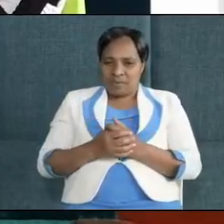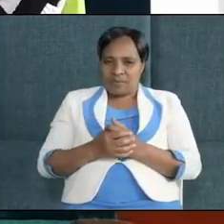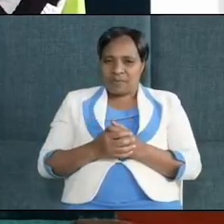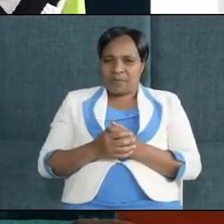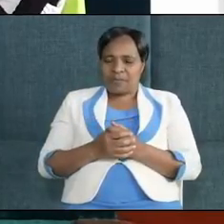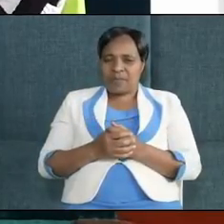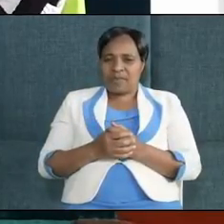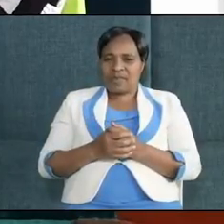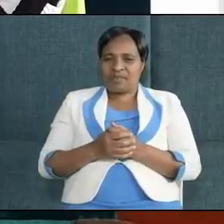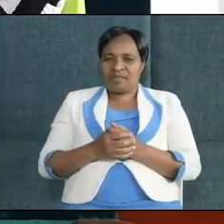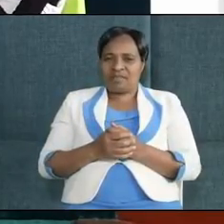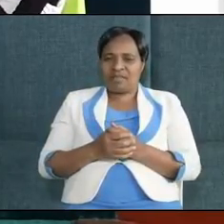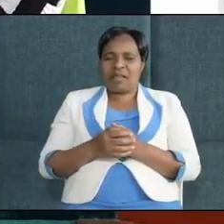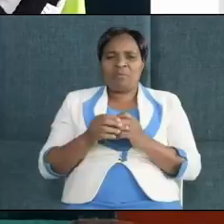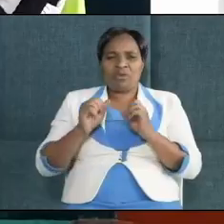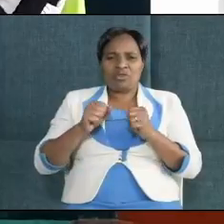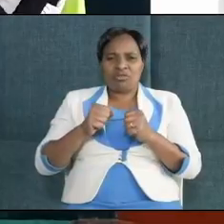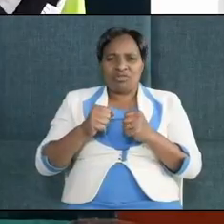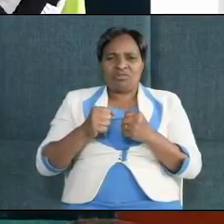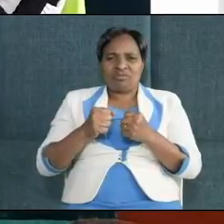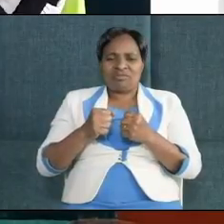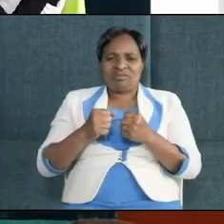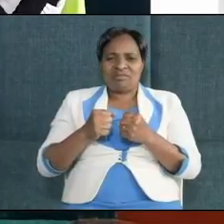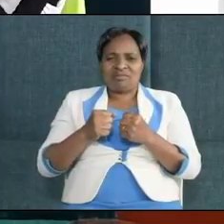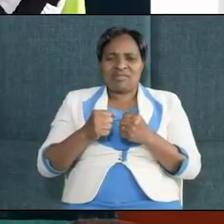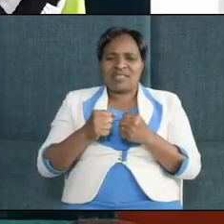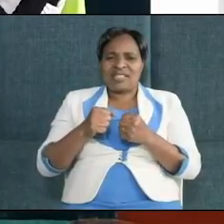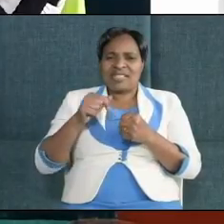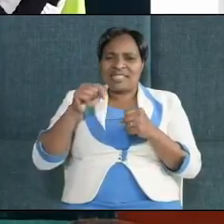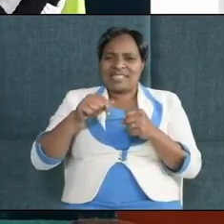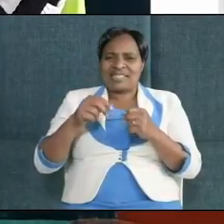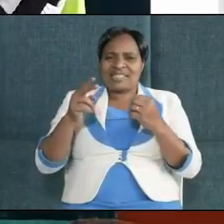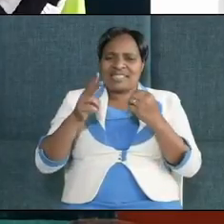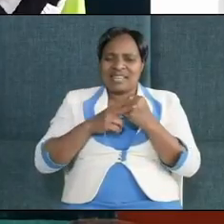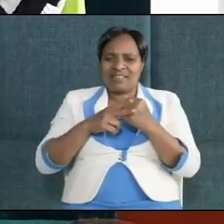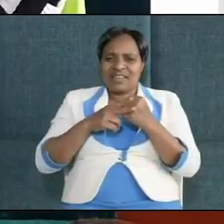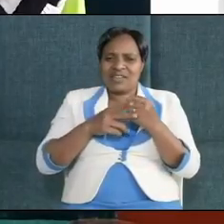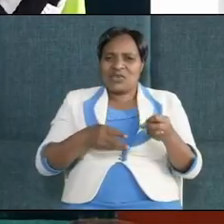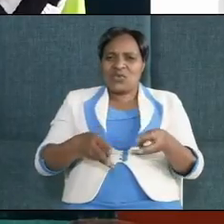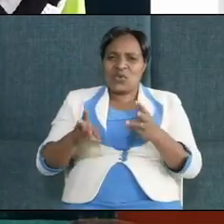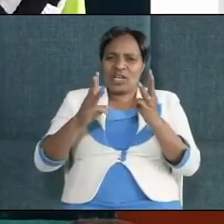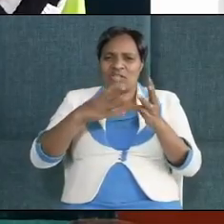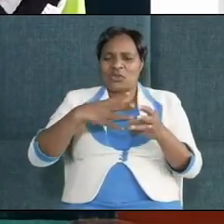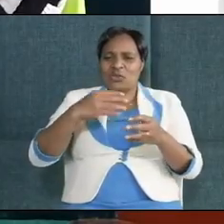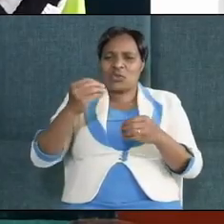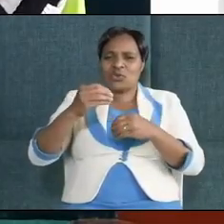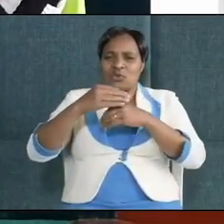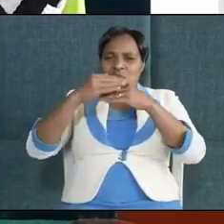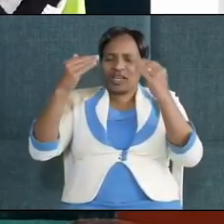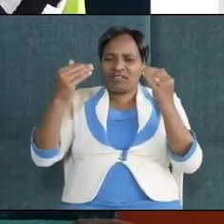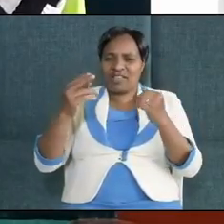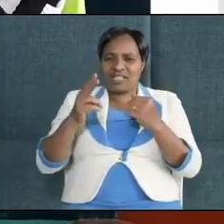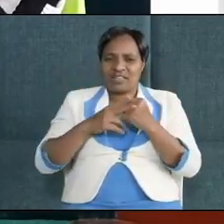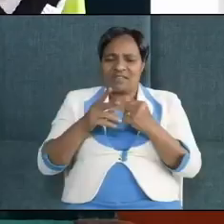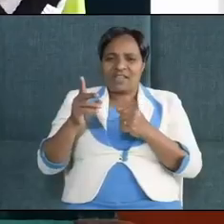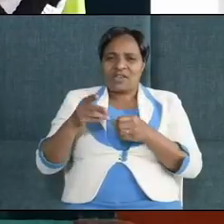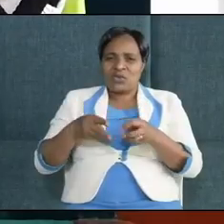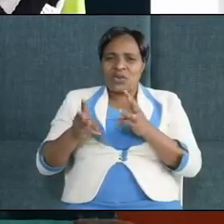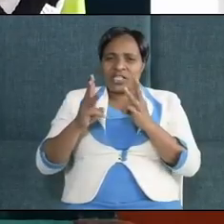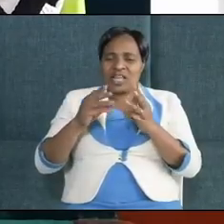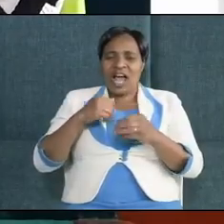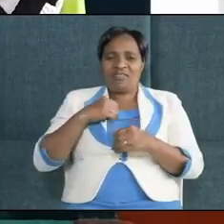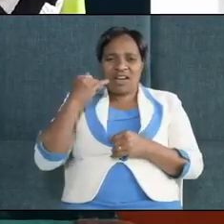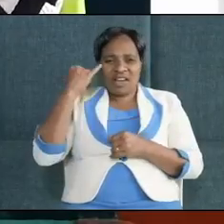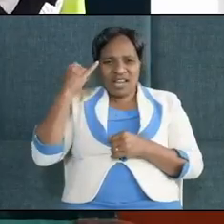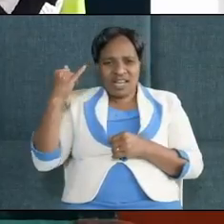I think he must have taught them the 7 ways to go to heaven. I have an